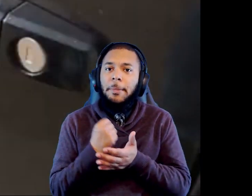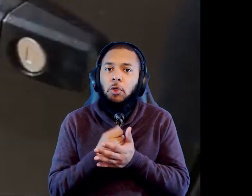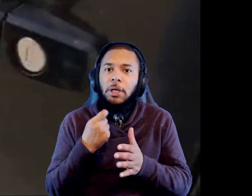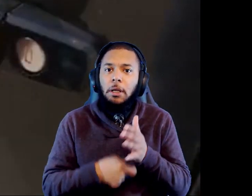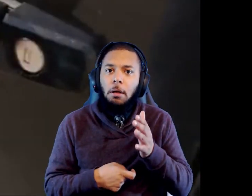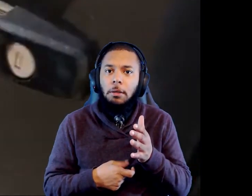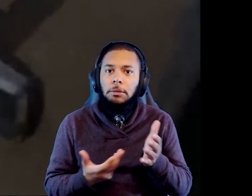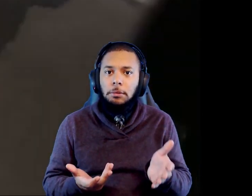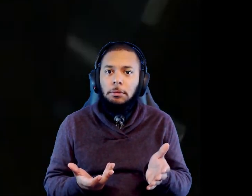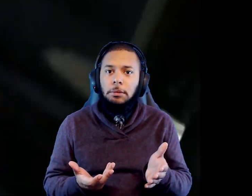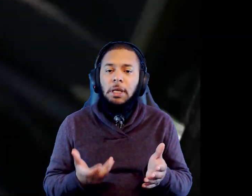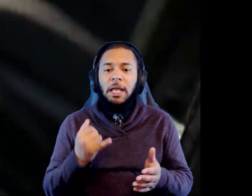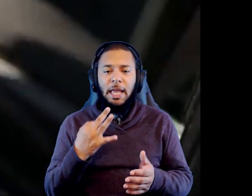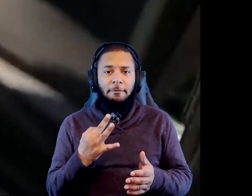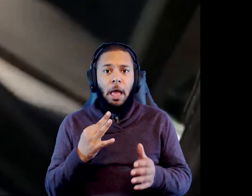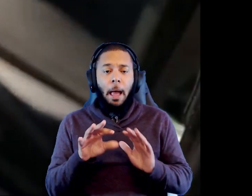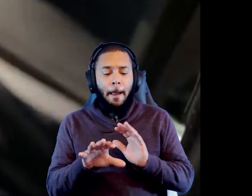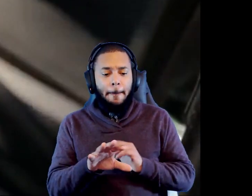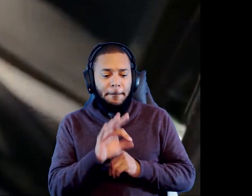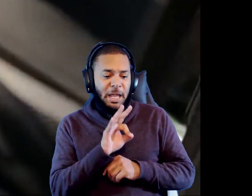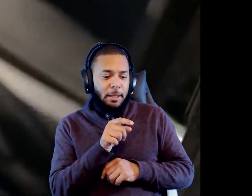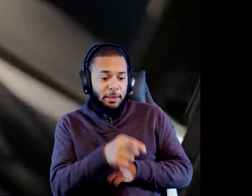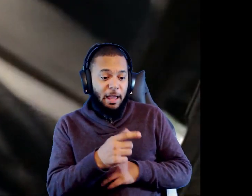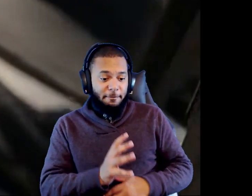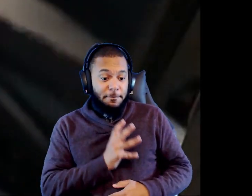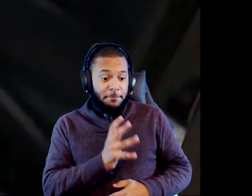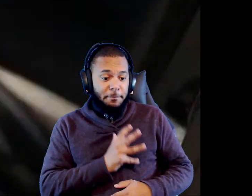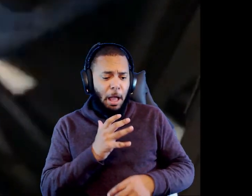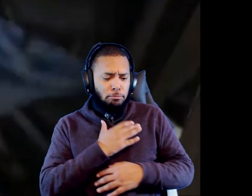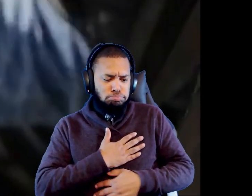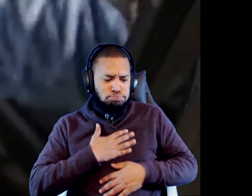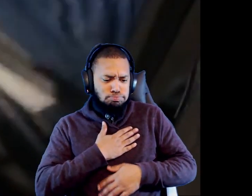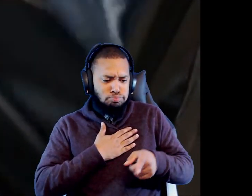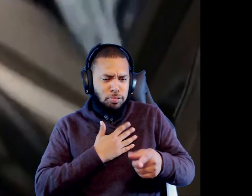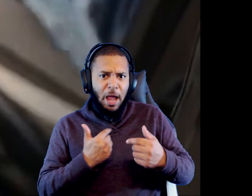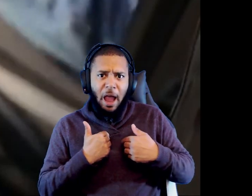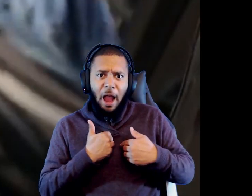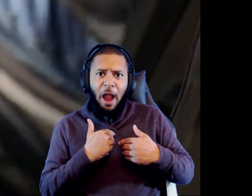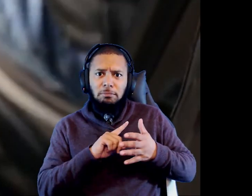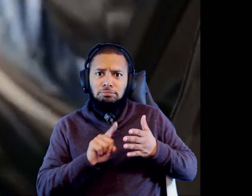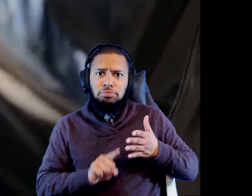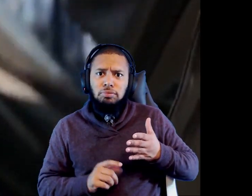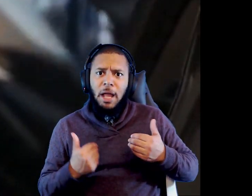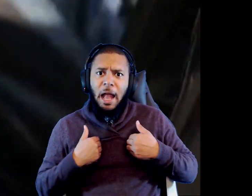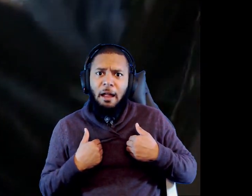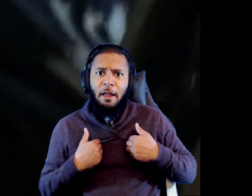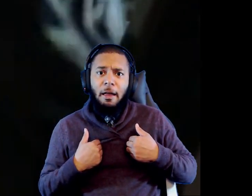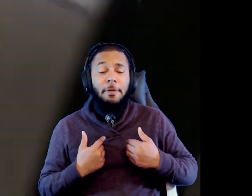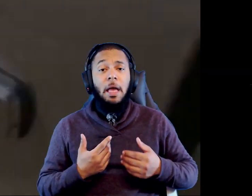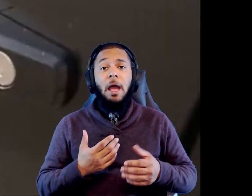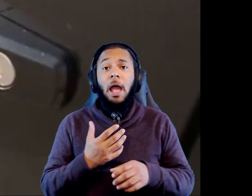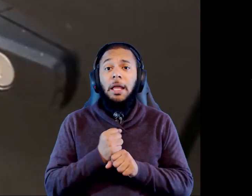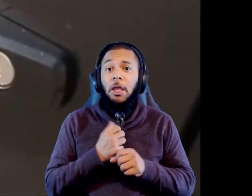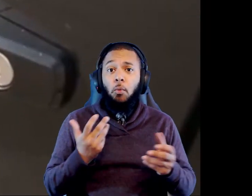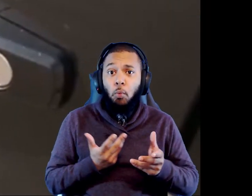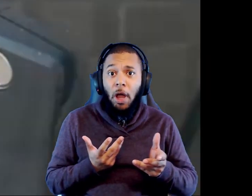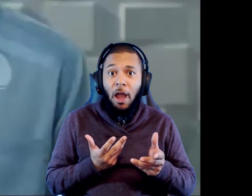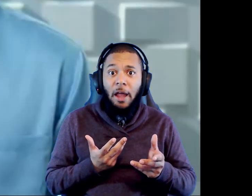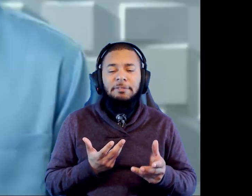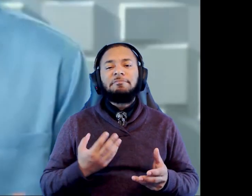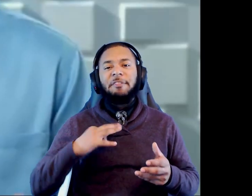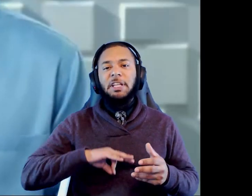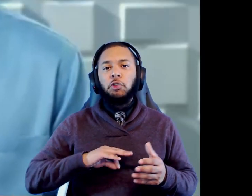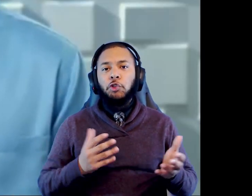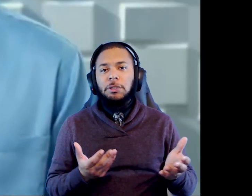cost. If I choose to go with the model that has more features to it, well, what I get is I get the added